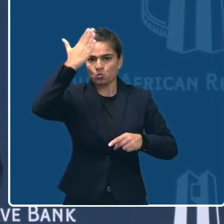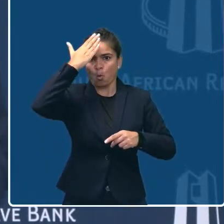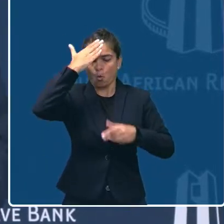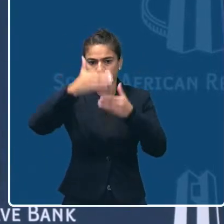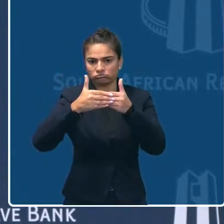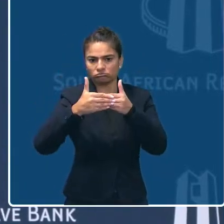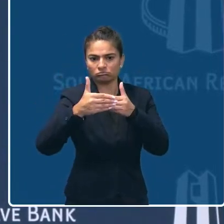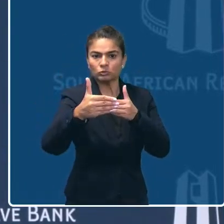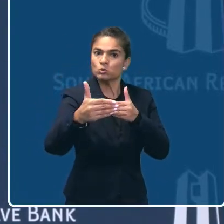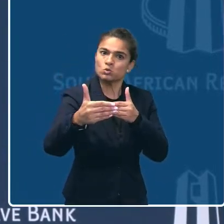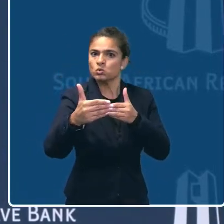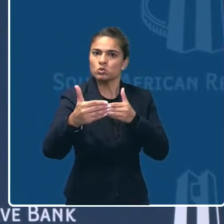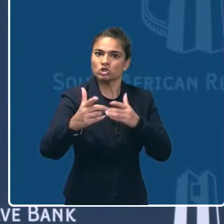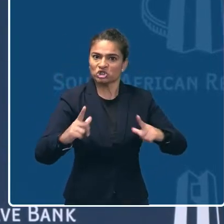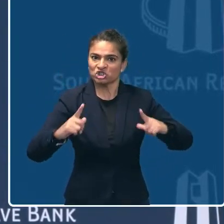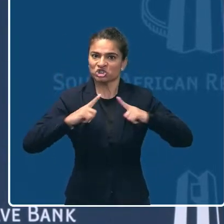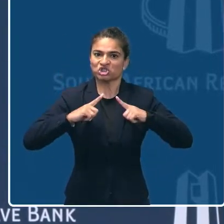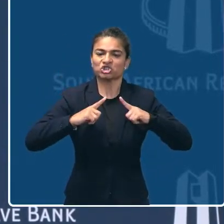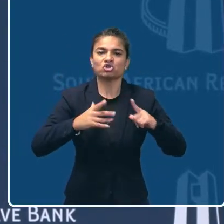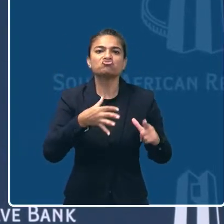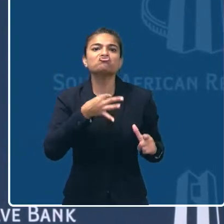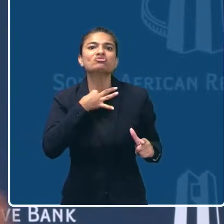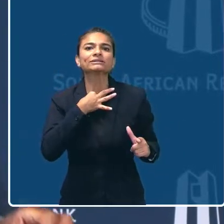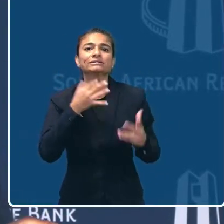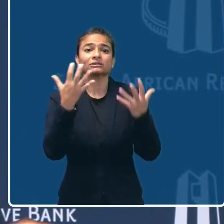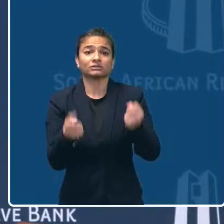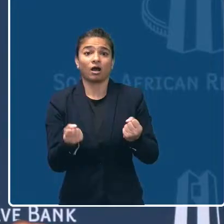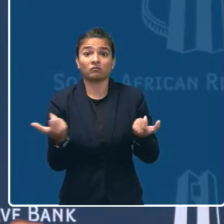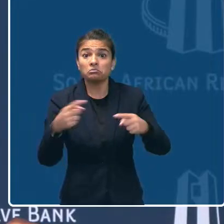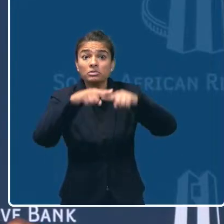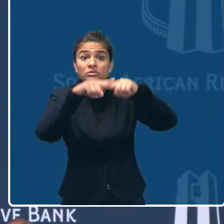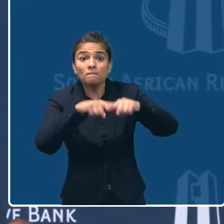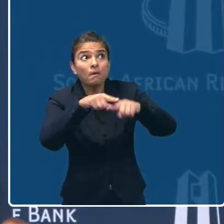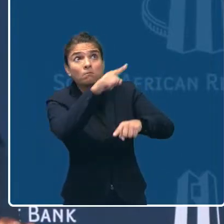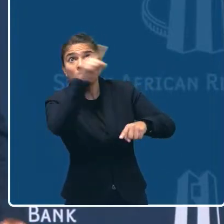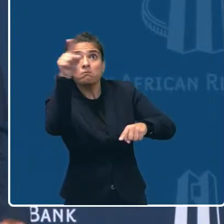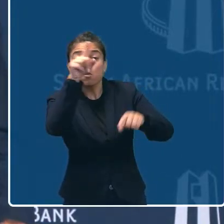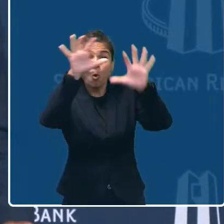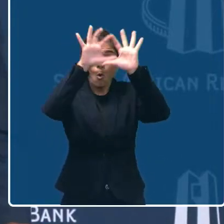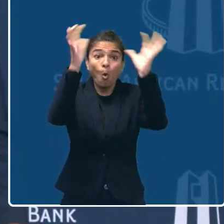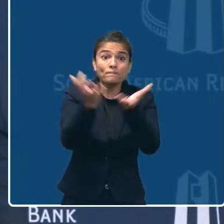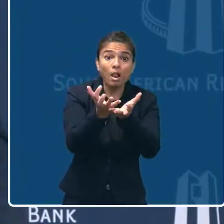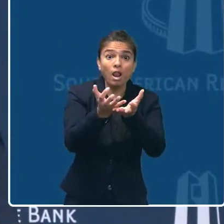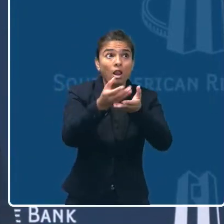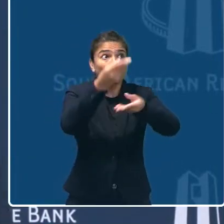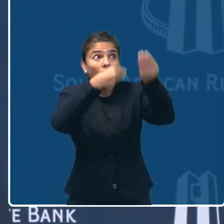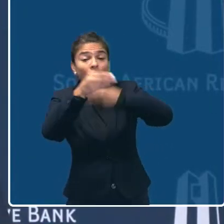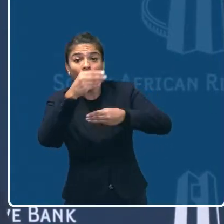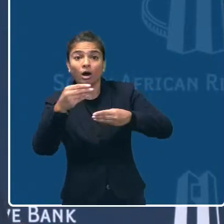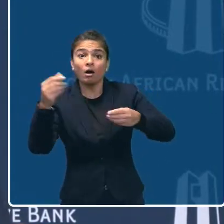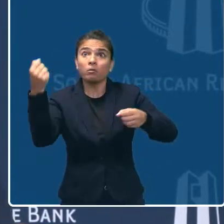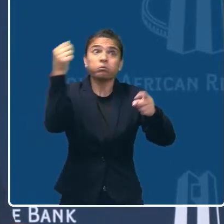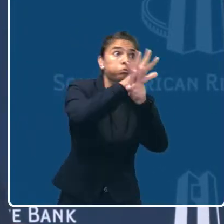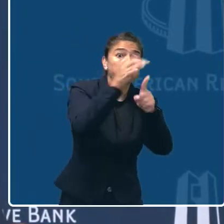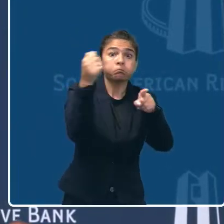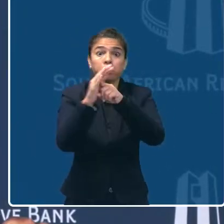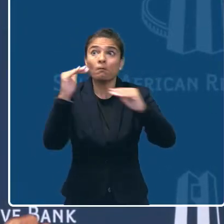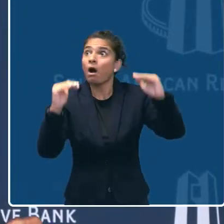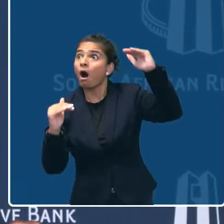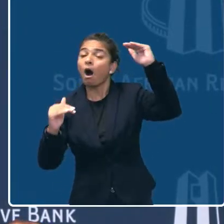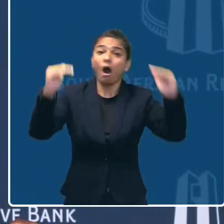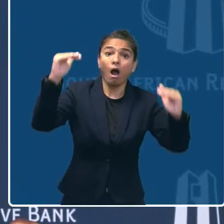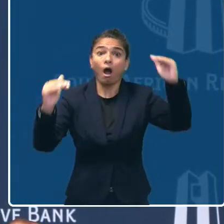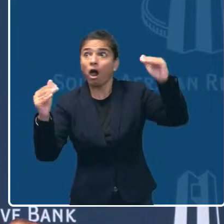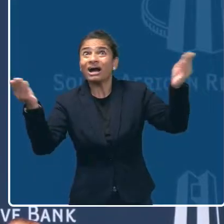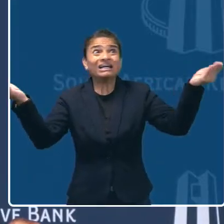upside risks. This was based on a global slowdown triggered by escalating trade tensions where the